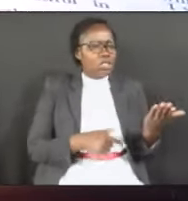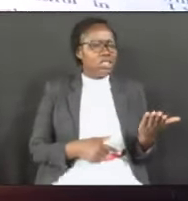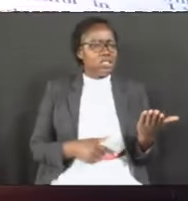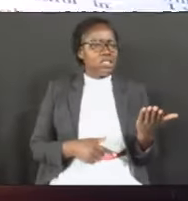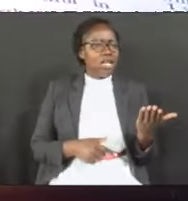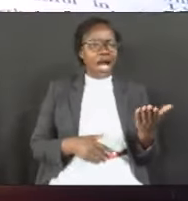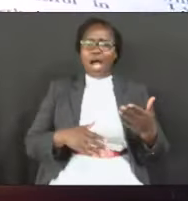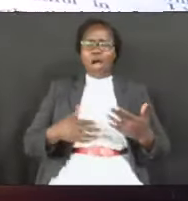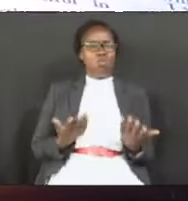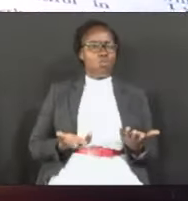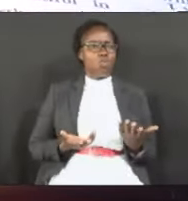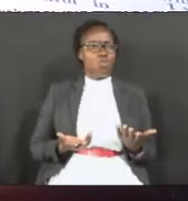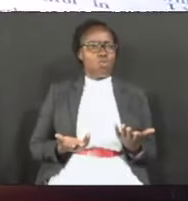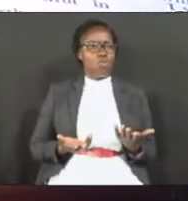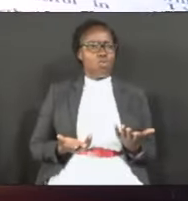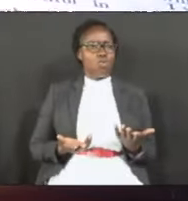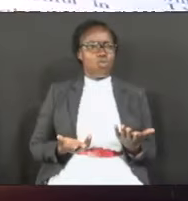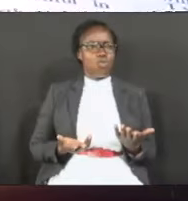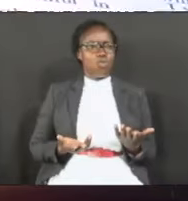How?